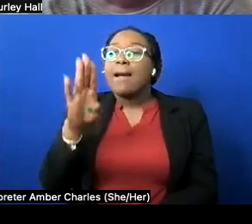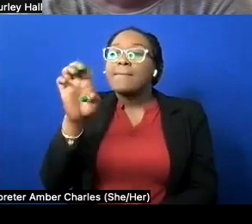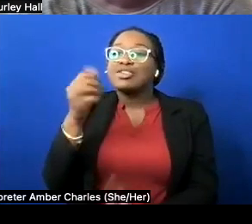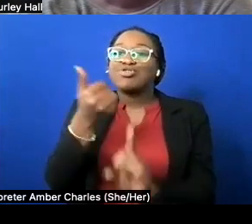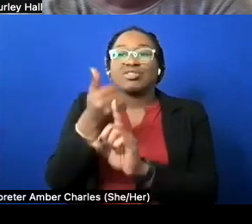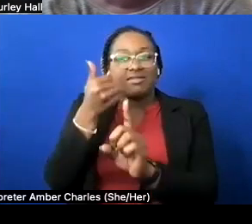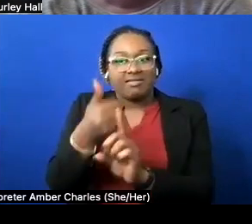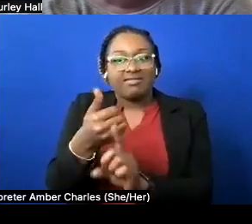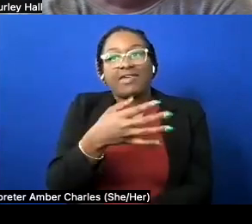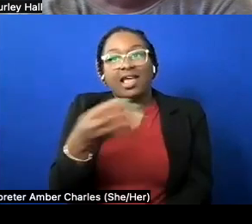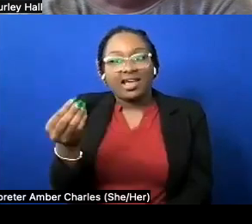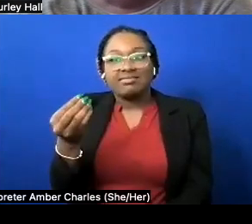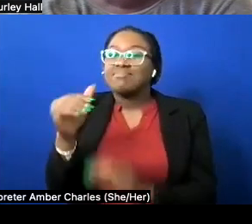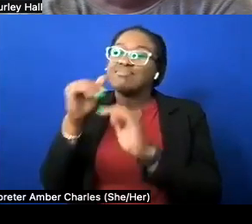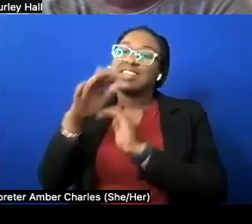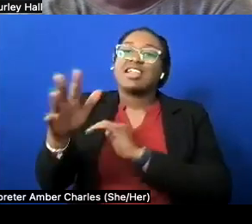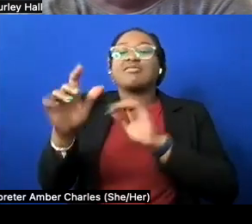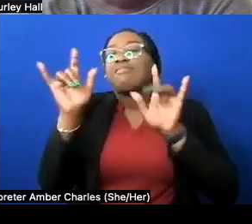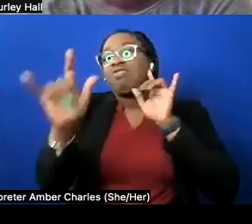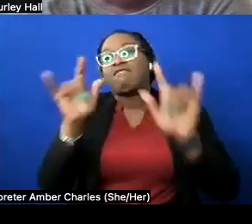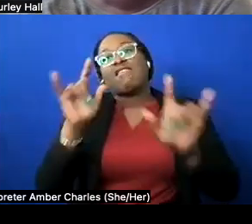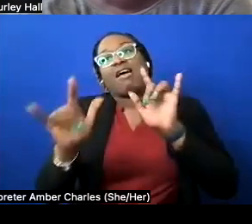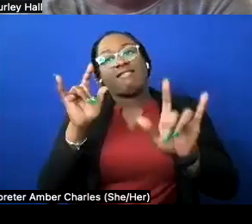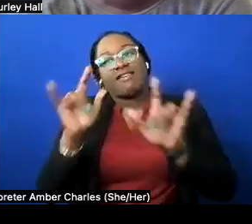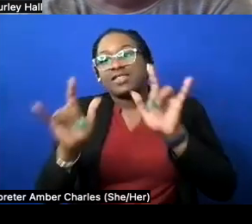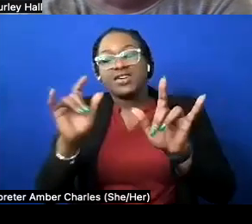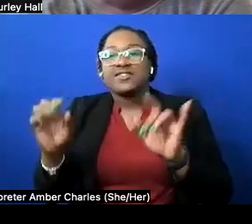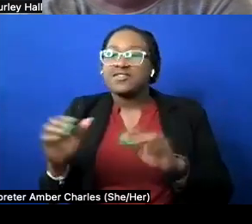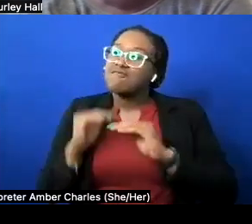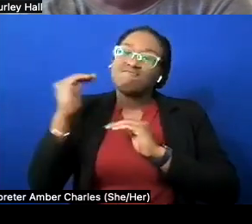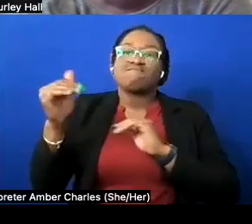sending you nuff nuff love, as you would say back home, sending you nuff love.